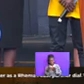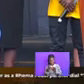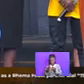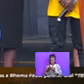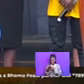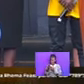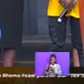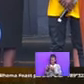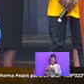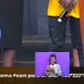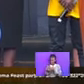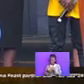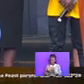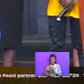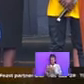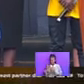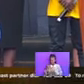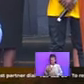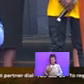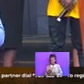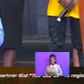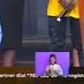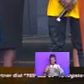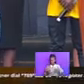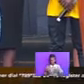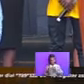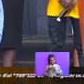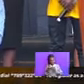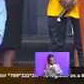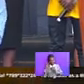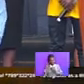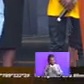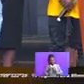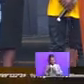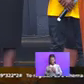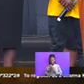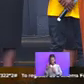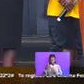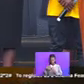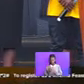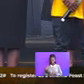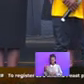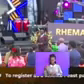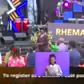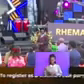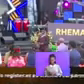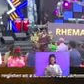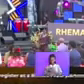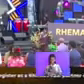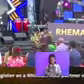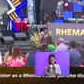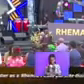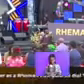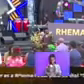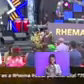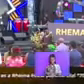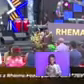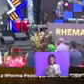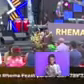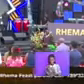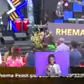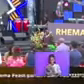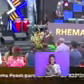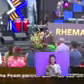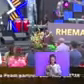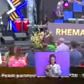care of this book for me can you bring it quickly those people taking care of the book where are the people okay please open that book if you want this book can